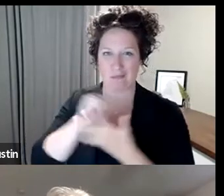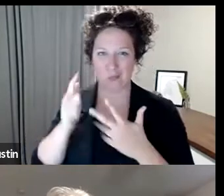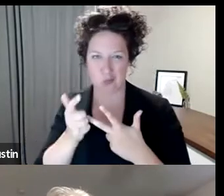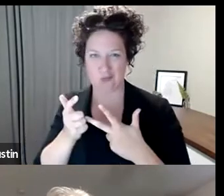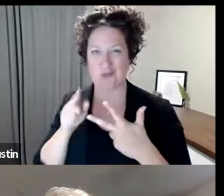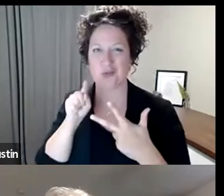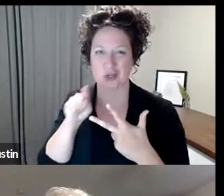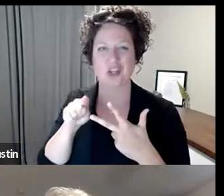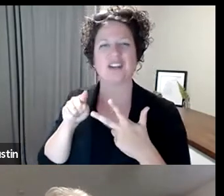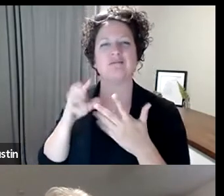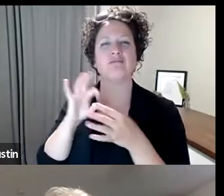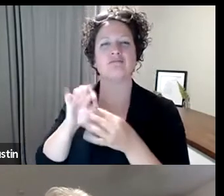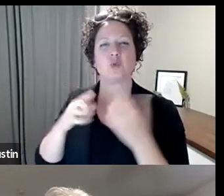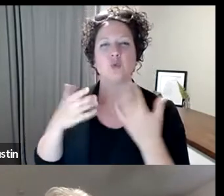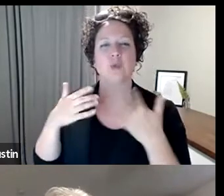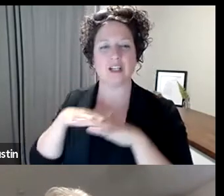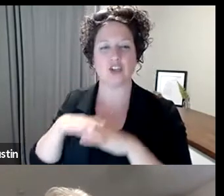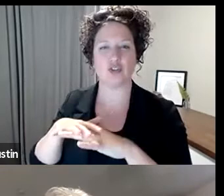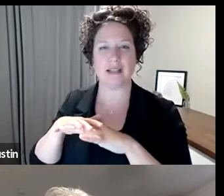on integrating